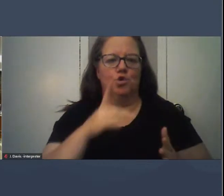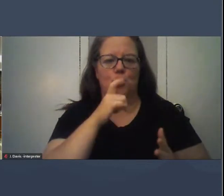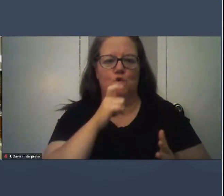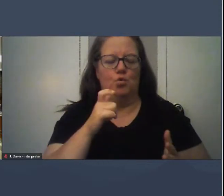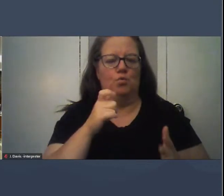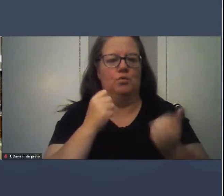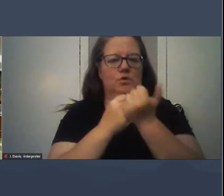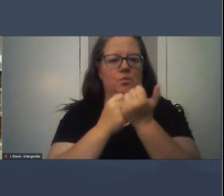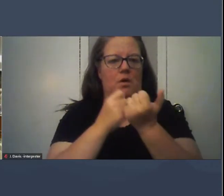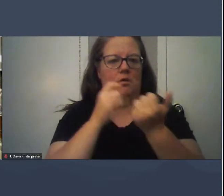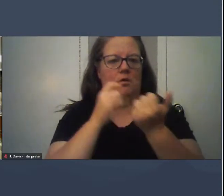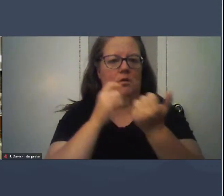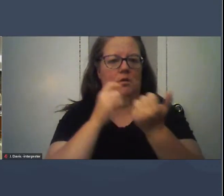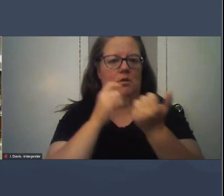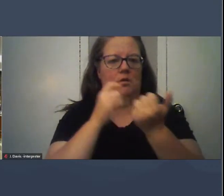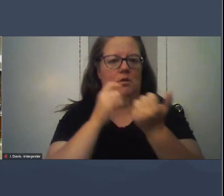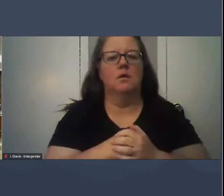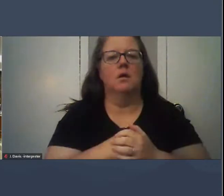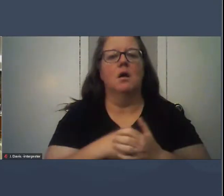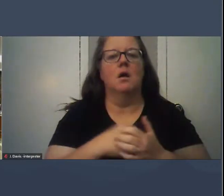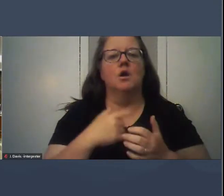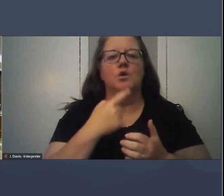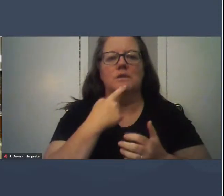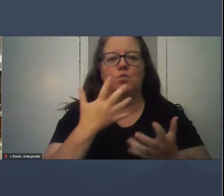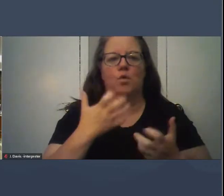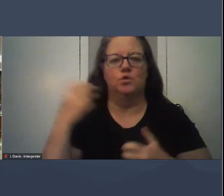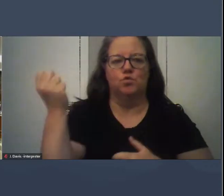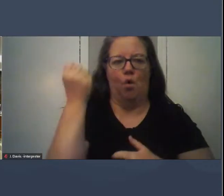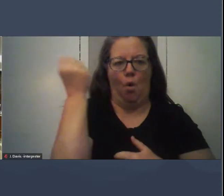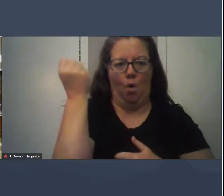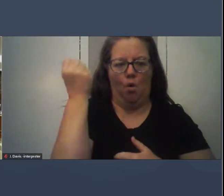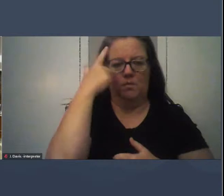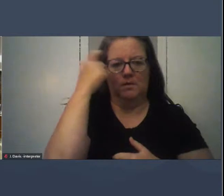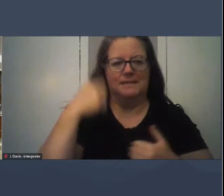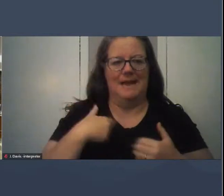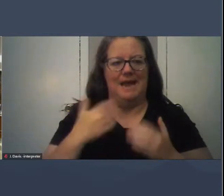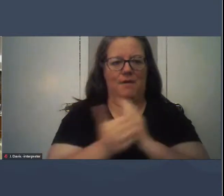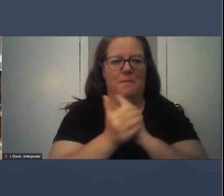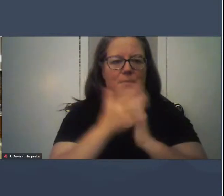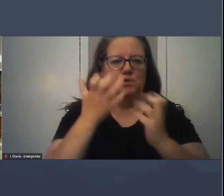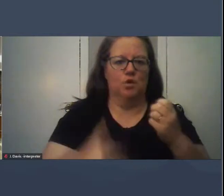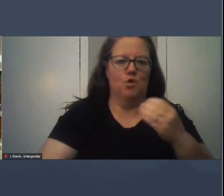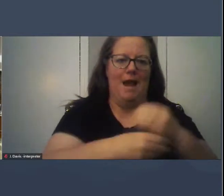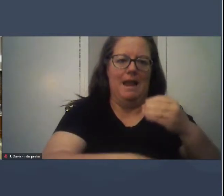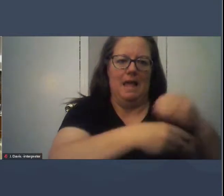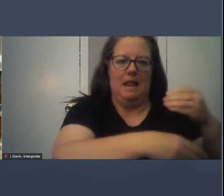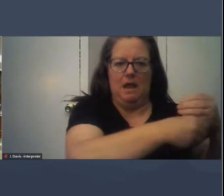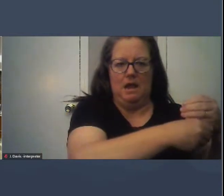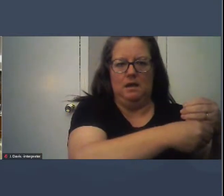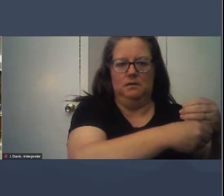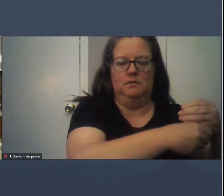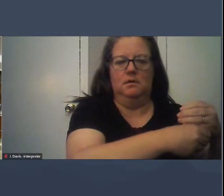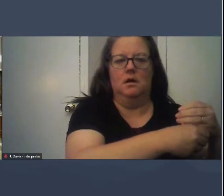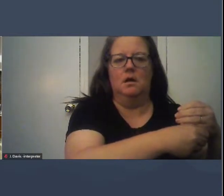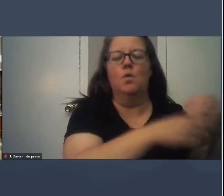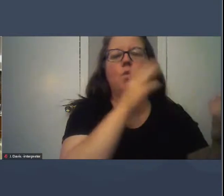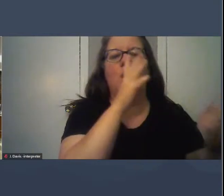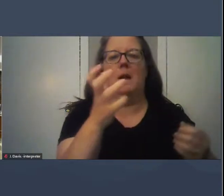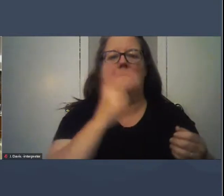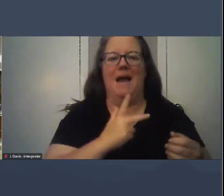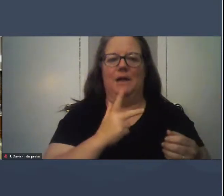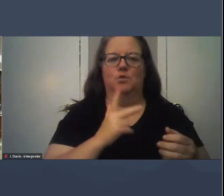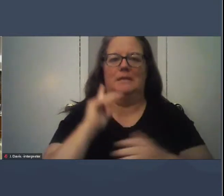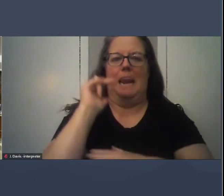item, and he would like us to hold that. They have amendments they're going to be putting in on their side. It would come back to us